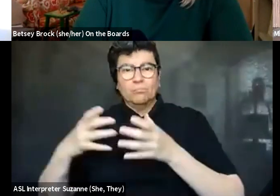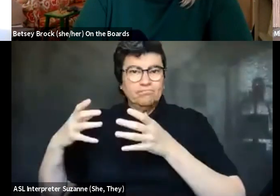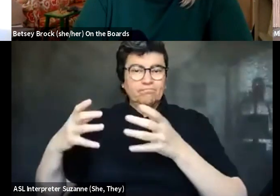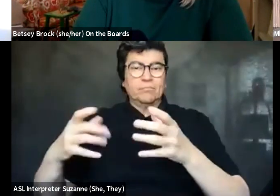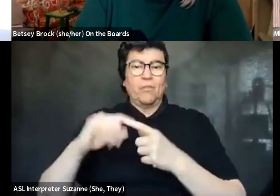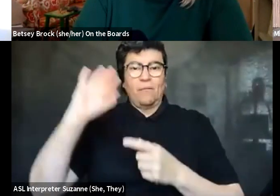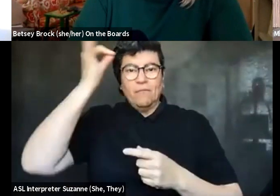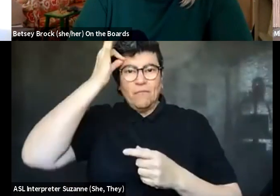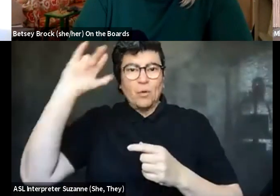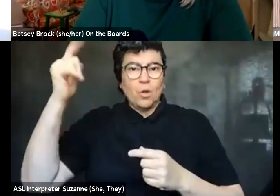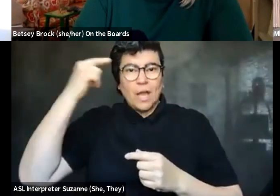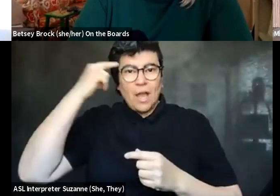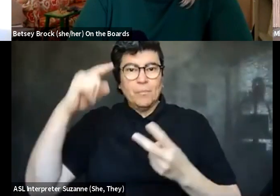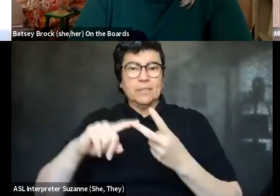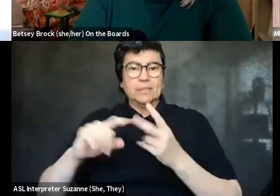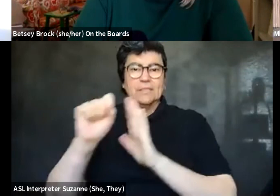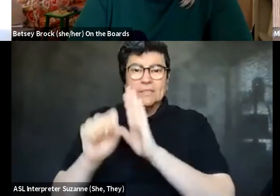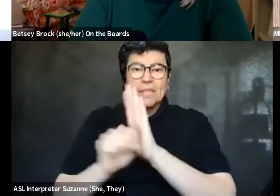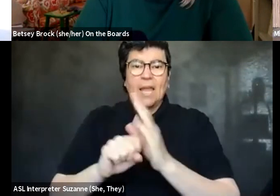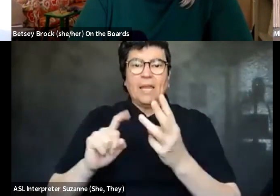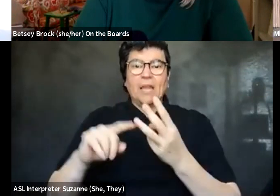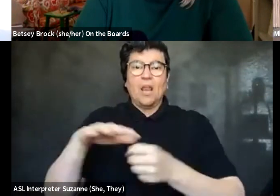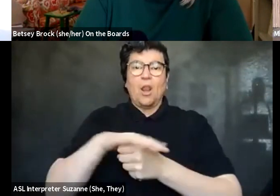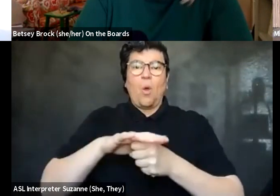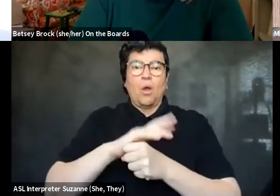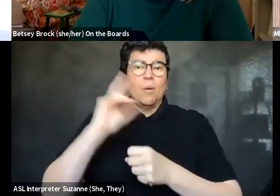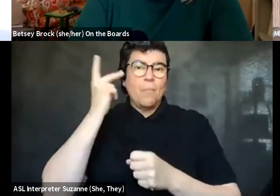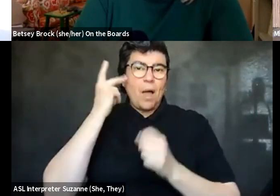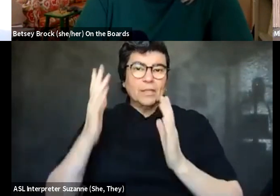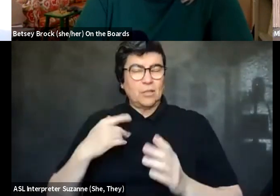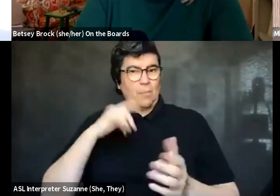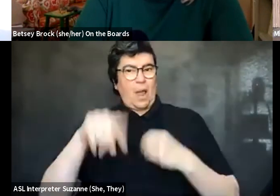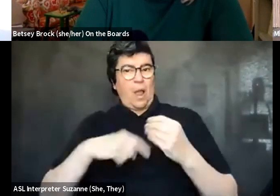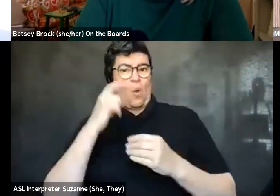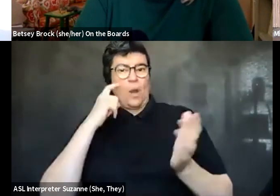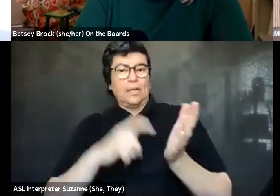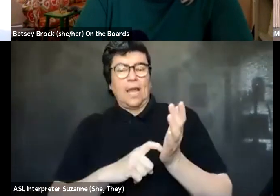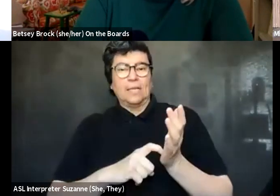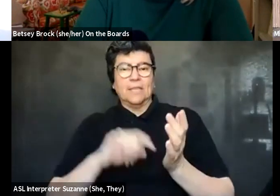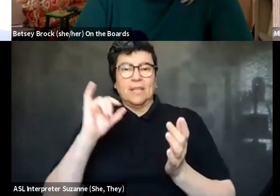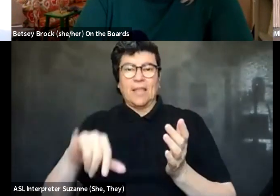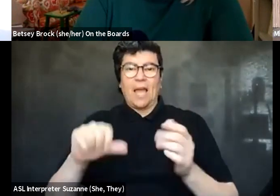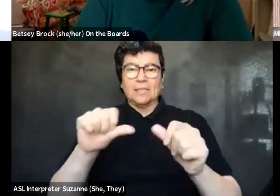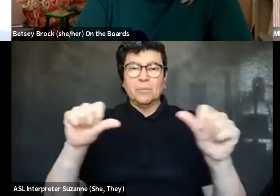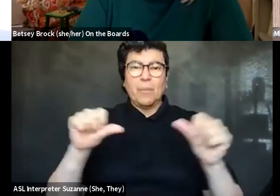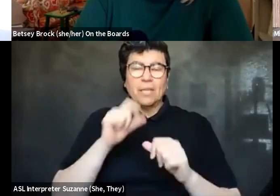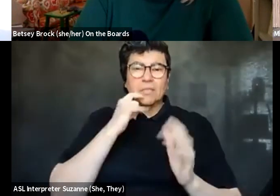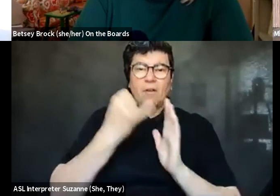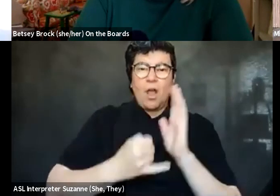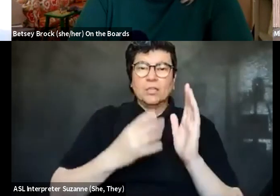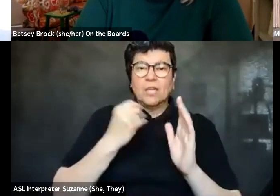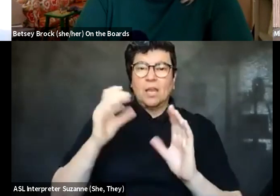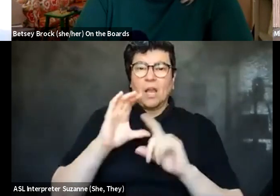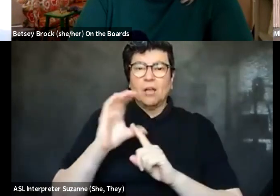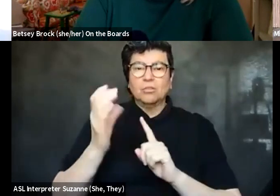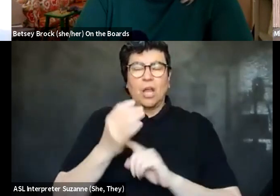from our state and local politicians about recognizing the space of arts and culture